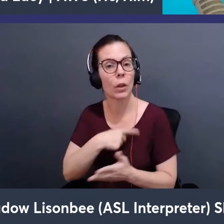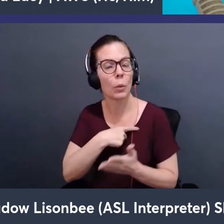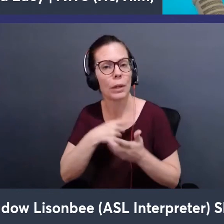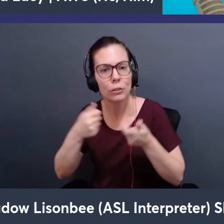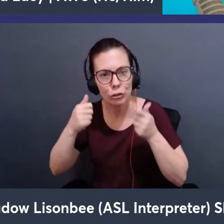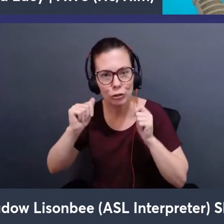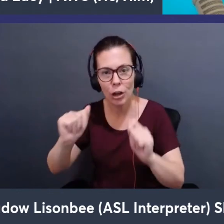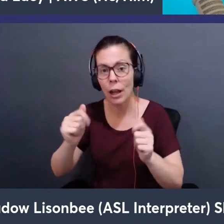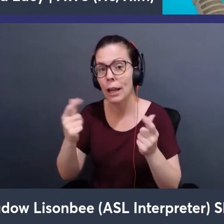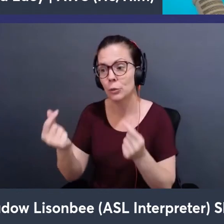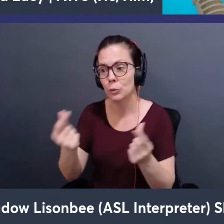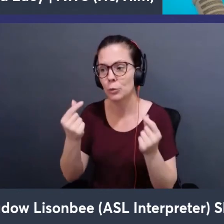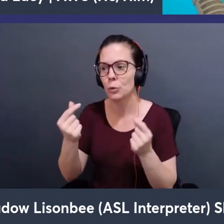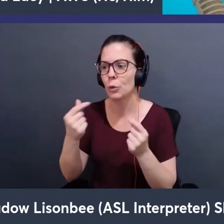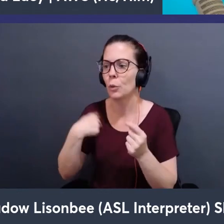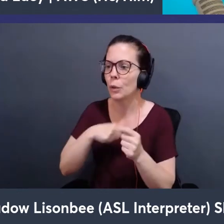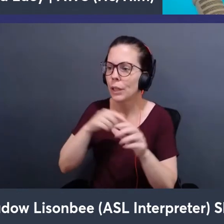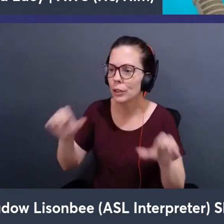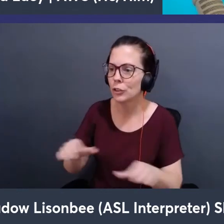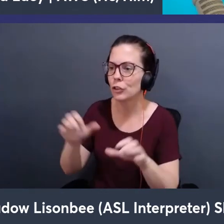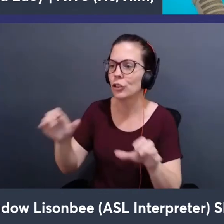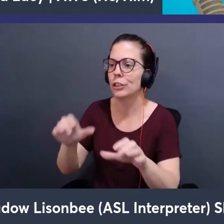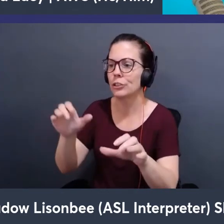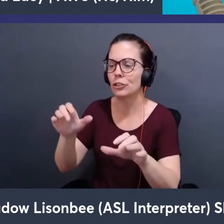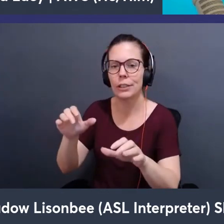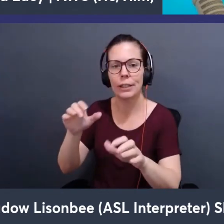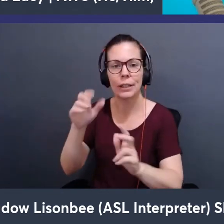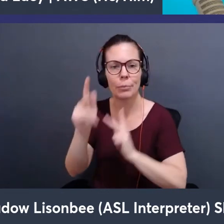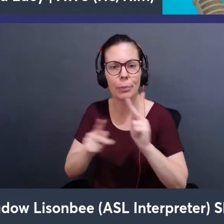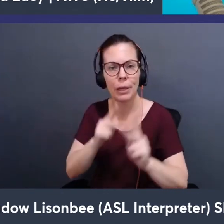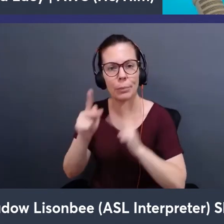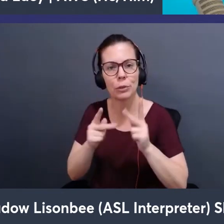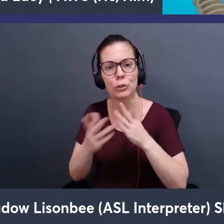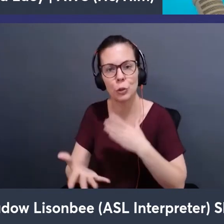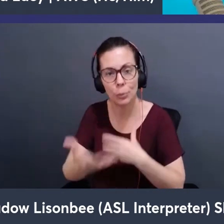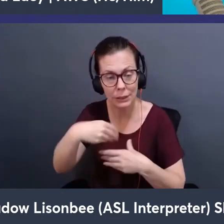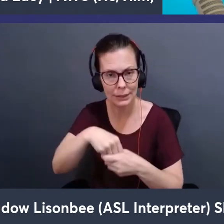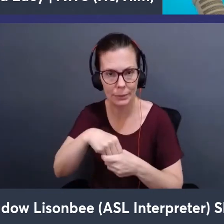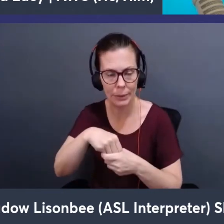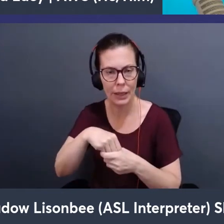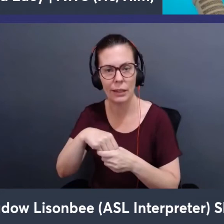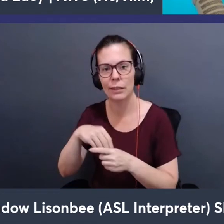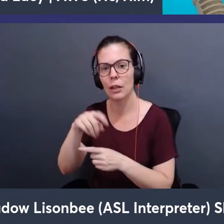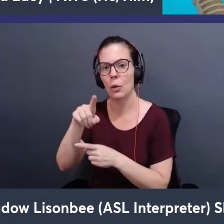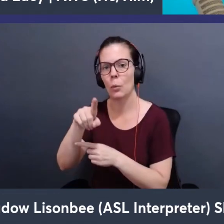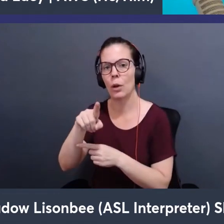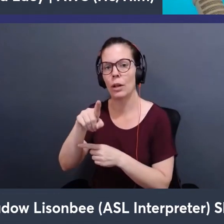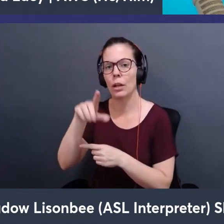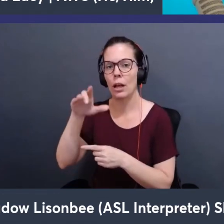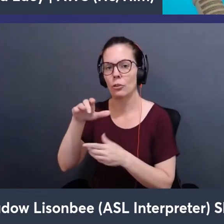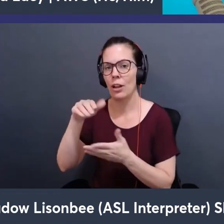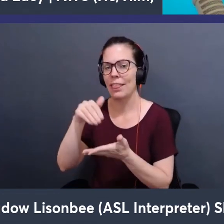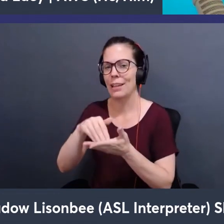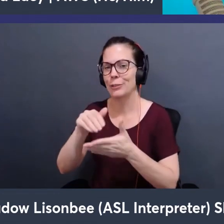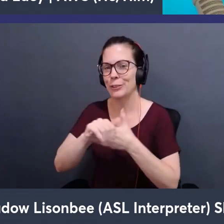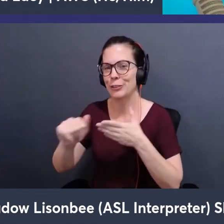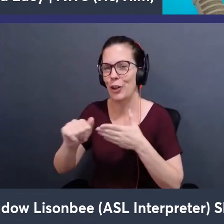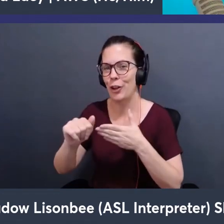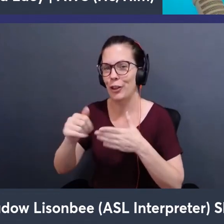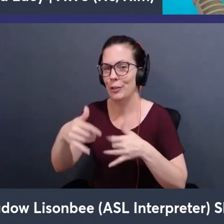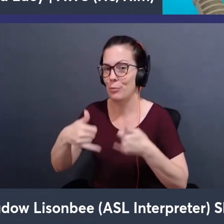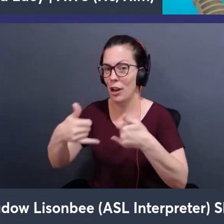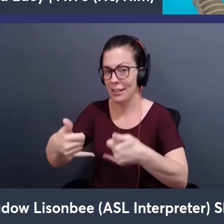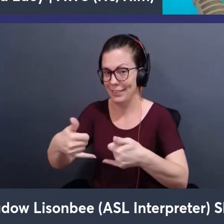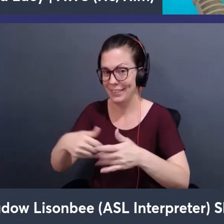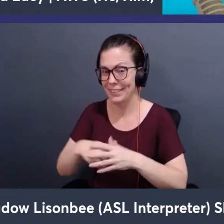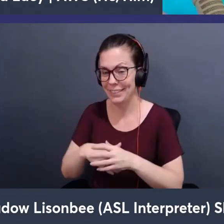trying to do is we are encouraging people to participate in it. It's a $100,000 winning prize.